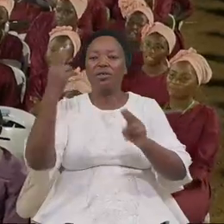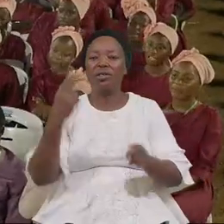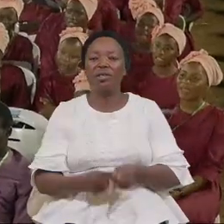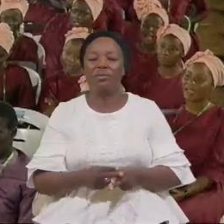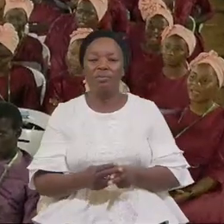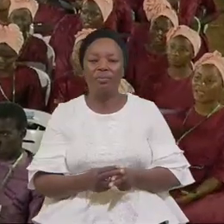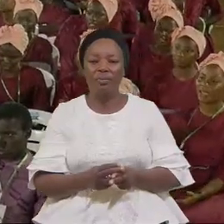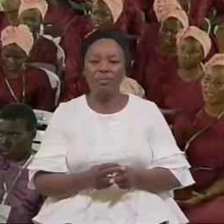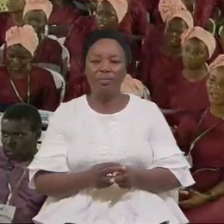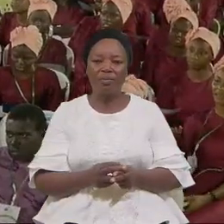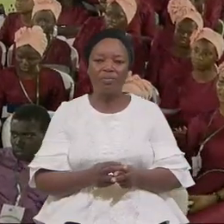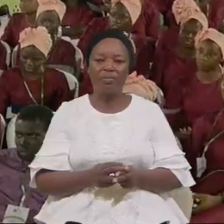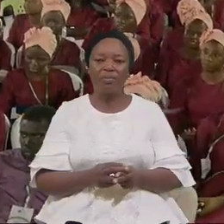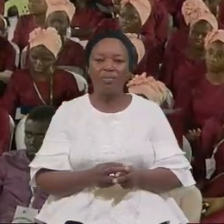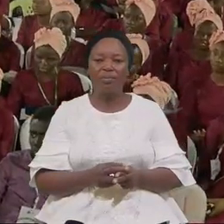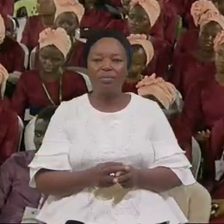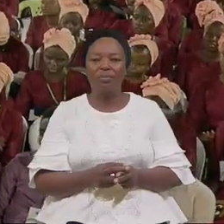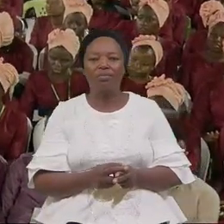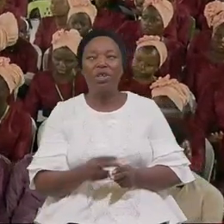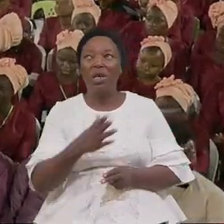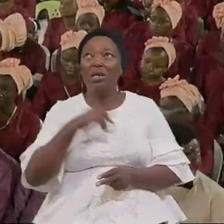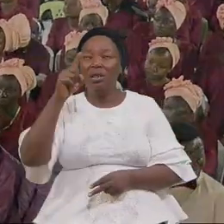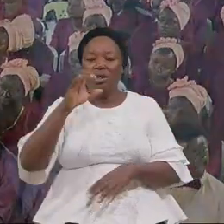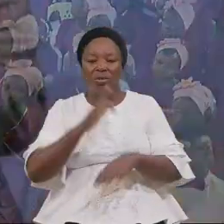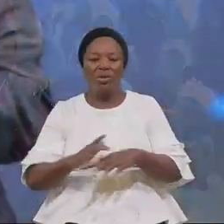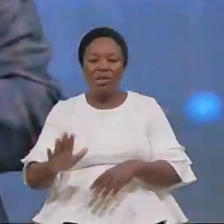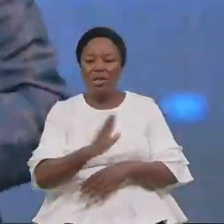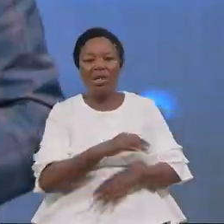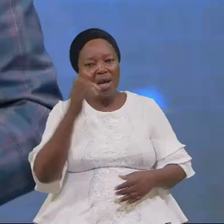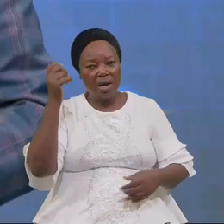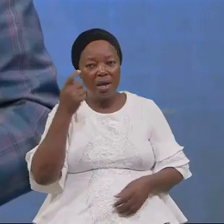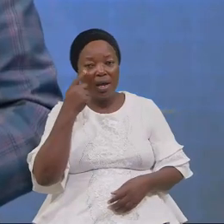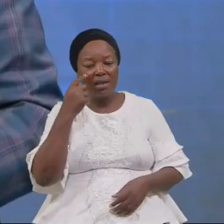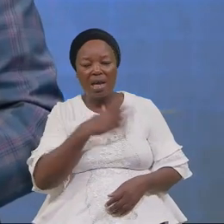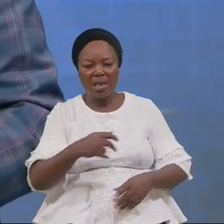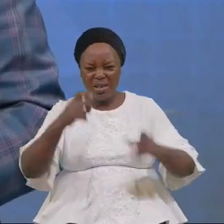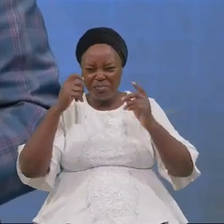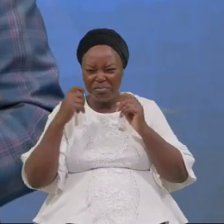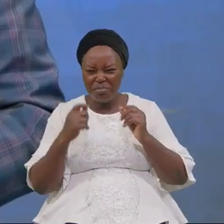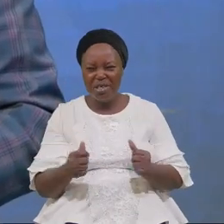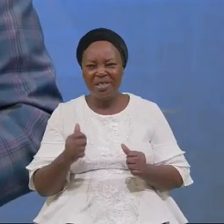name. And he touched their eyes, and immediately